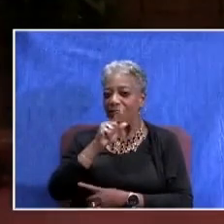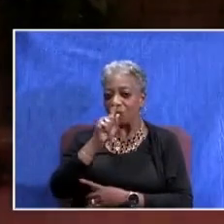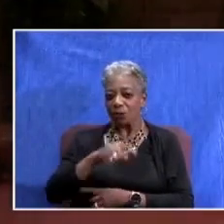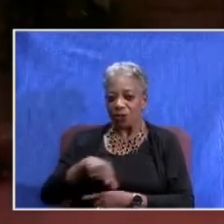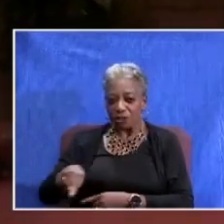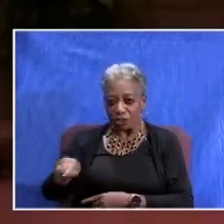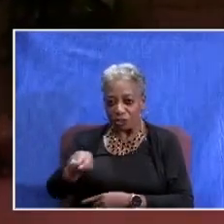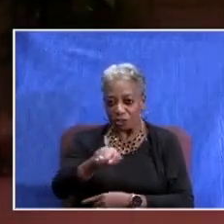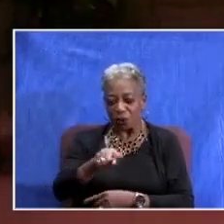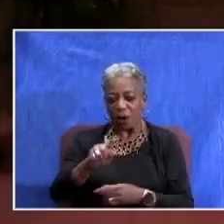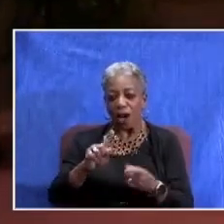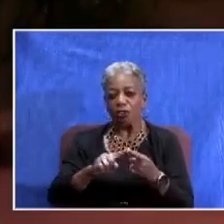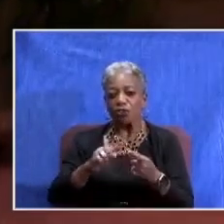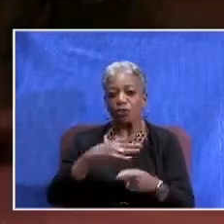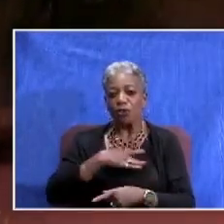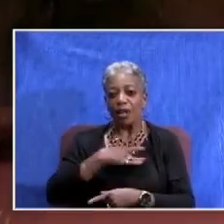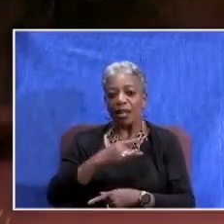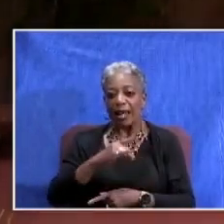you to pay me.